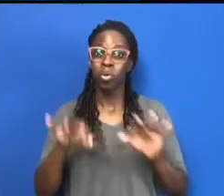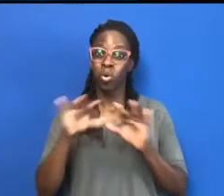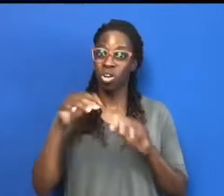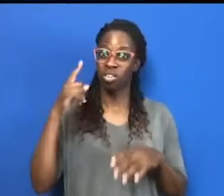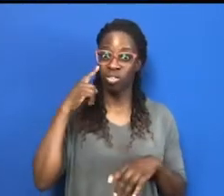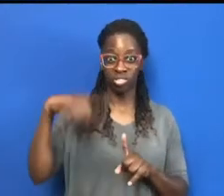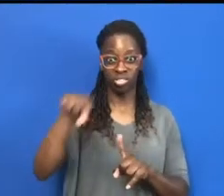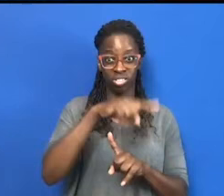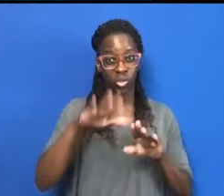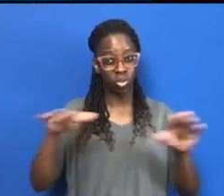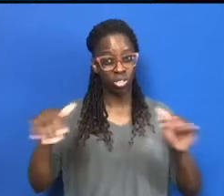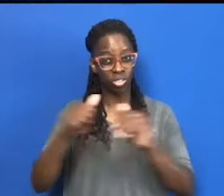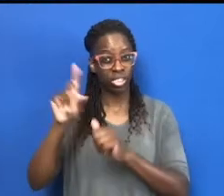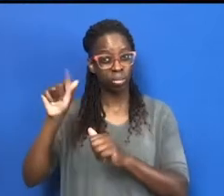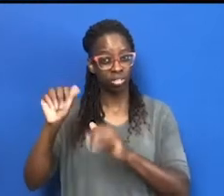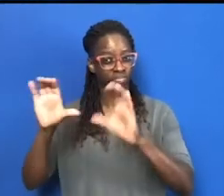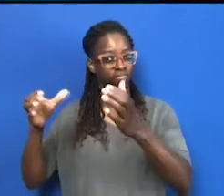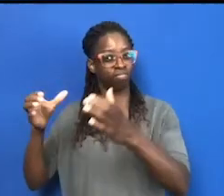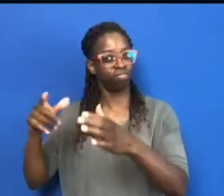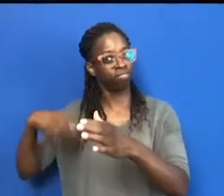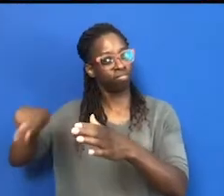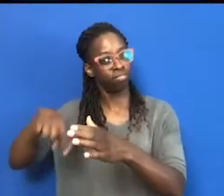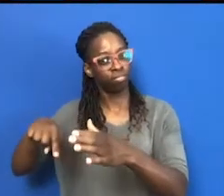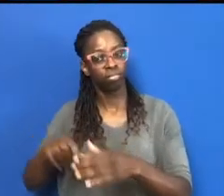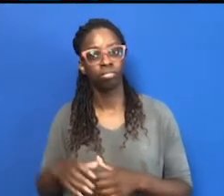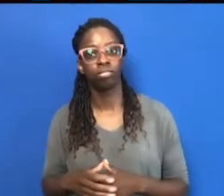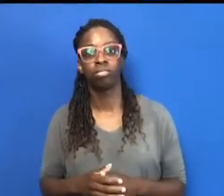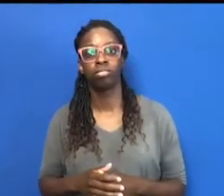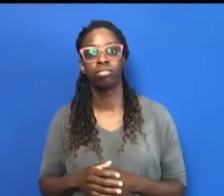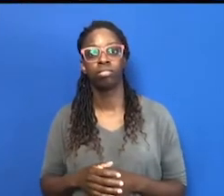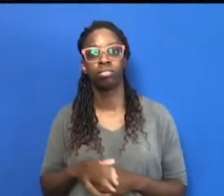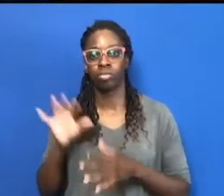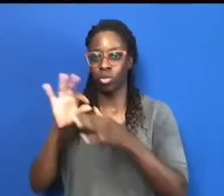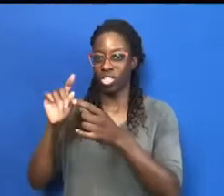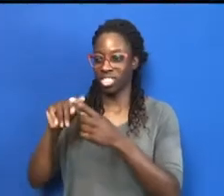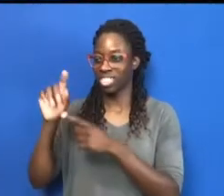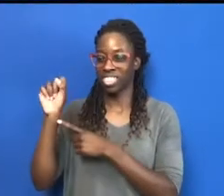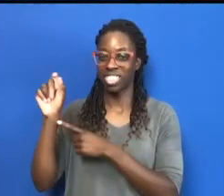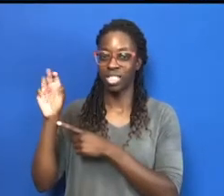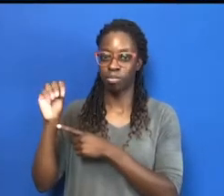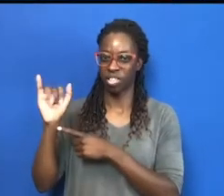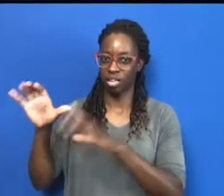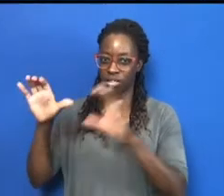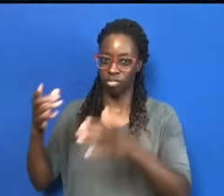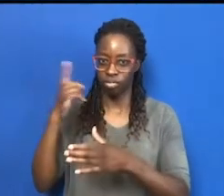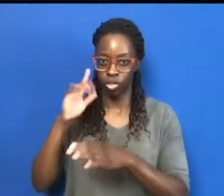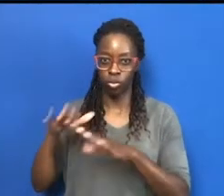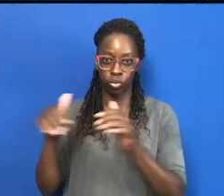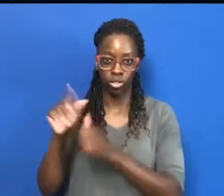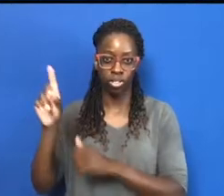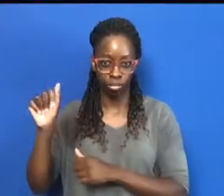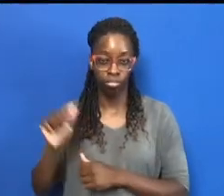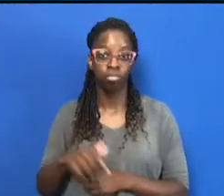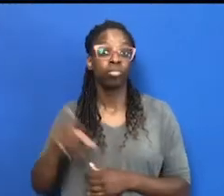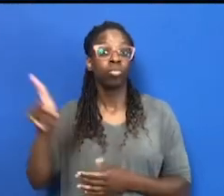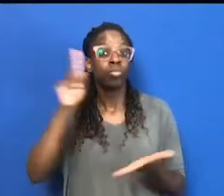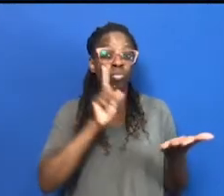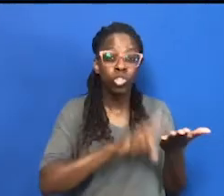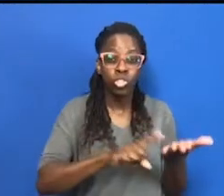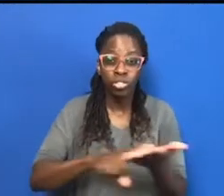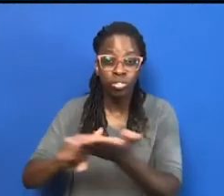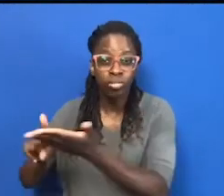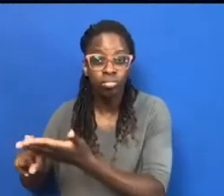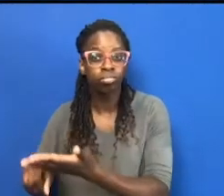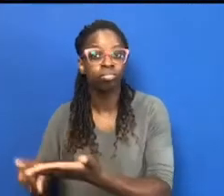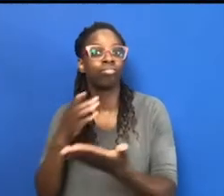So we'll also identify supports, research-based supports for practitioners to implement the